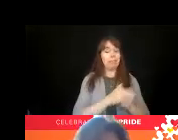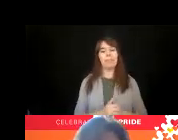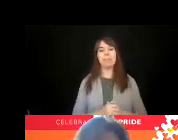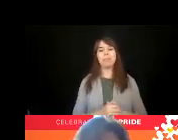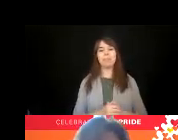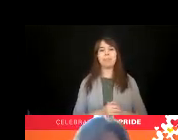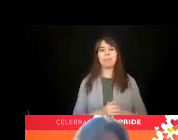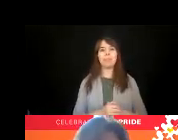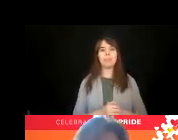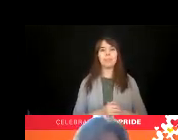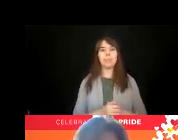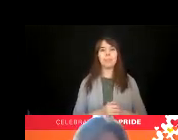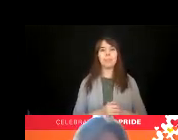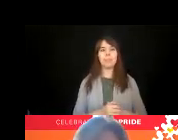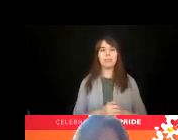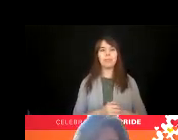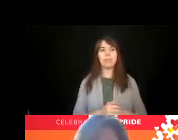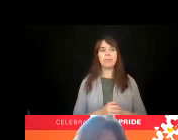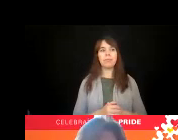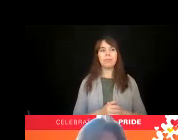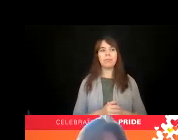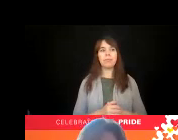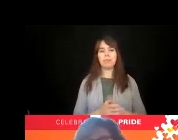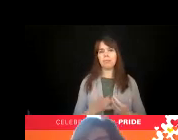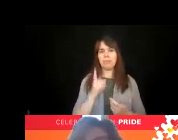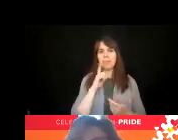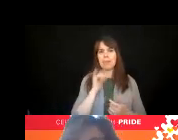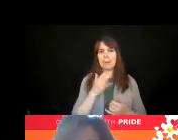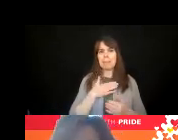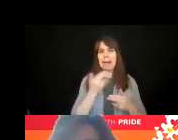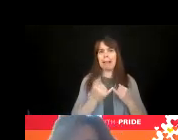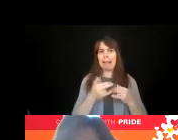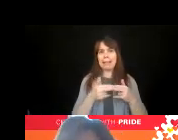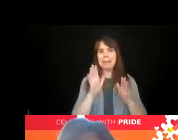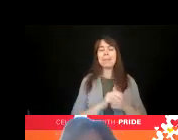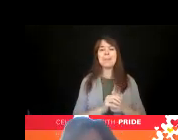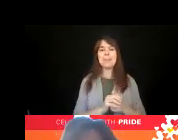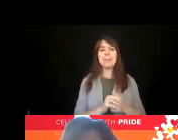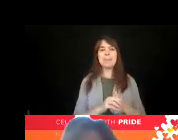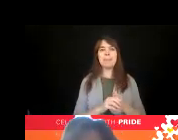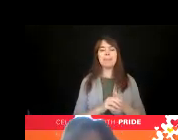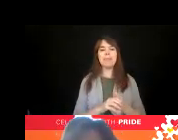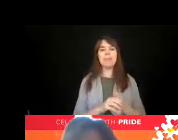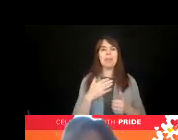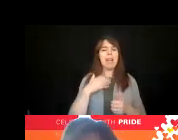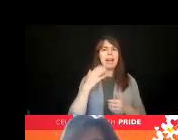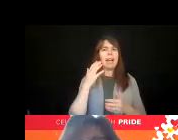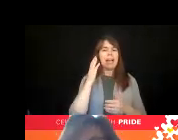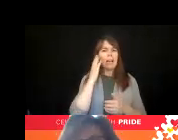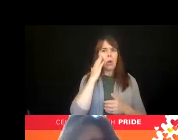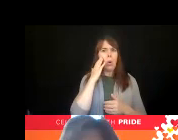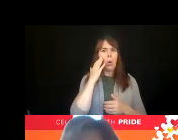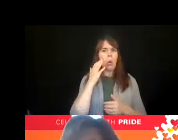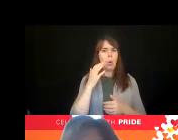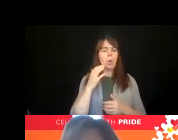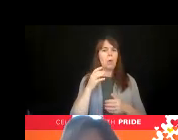And if you flip to that might have been my last slide. Yes, I know that in the question